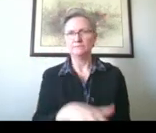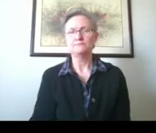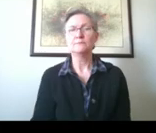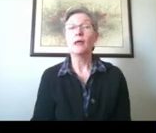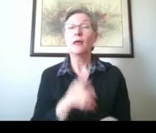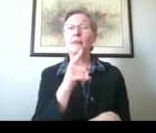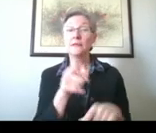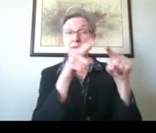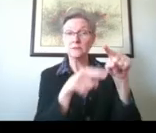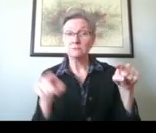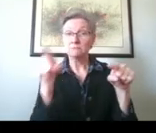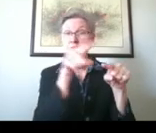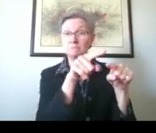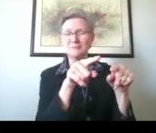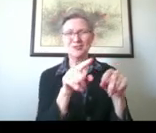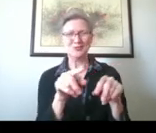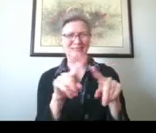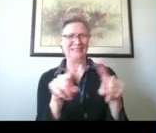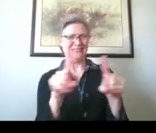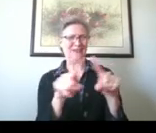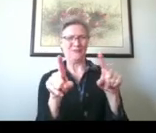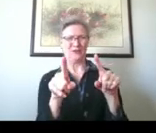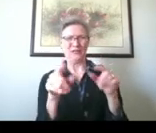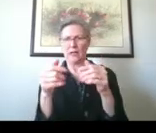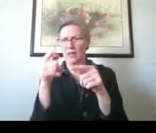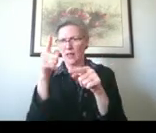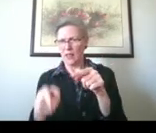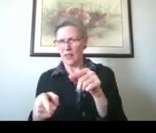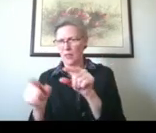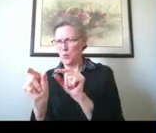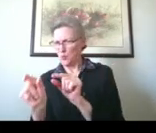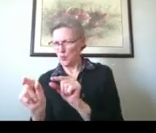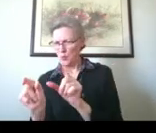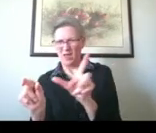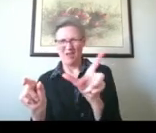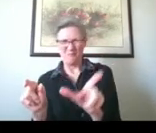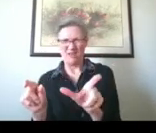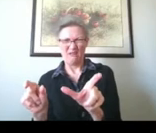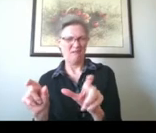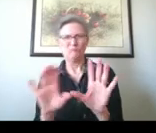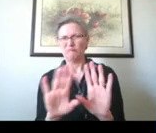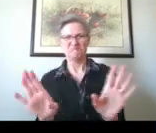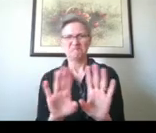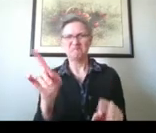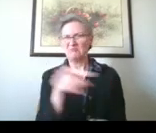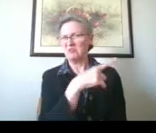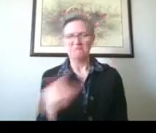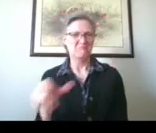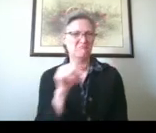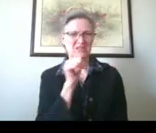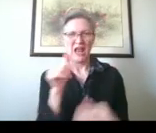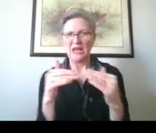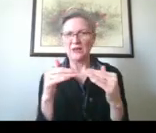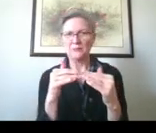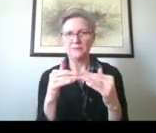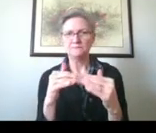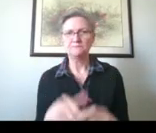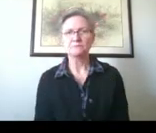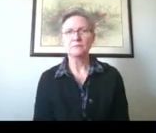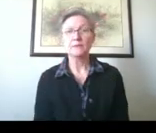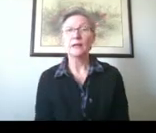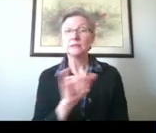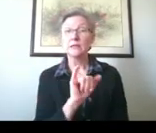This piece also shows different parts, right? So this part is bigger than this part, so it is not equal.